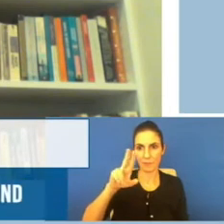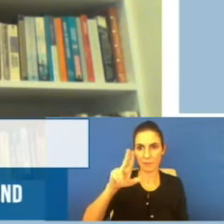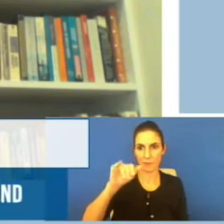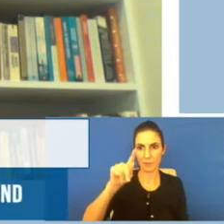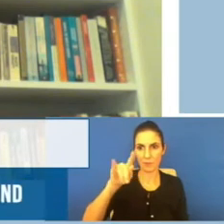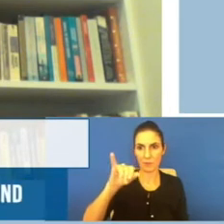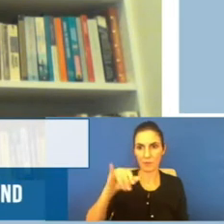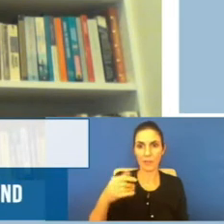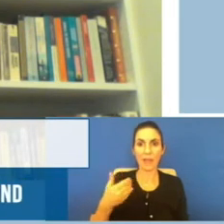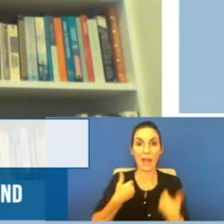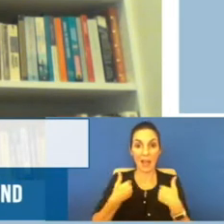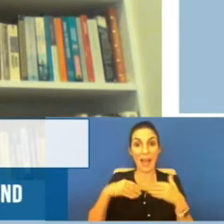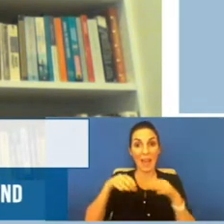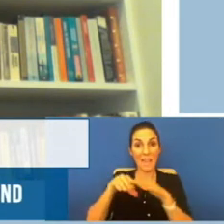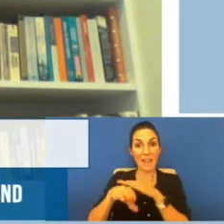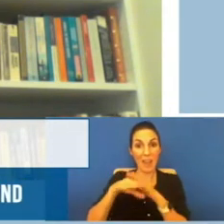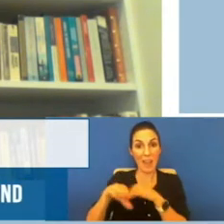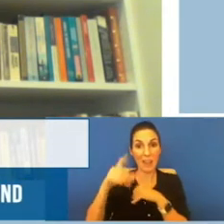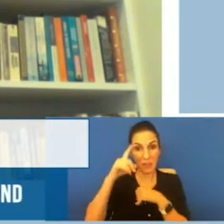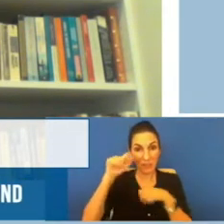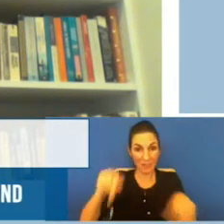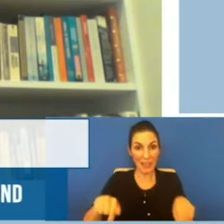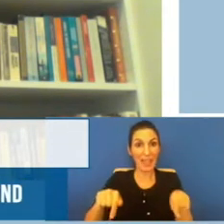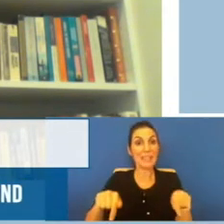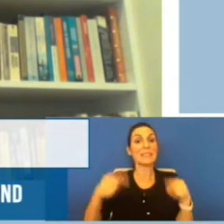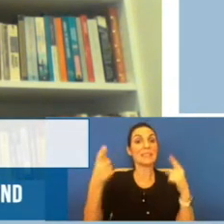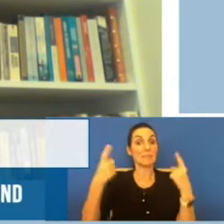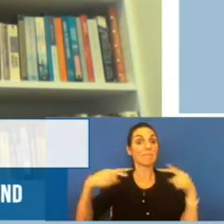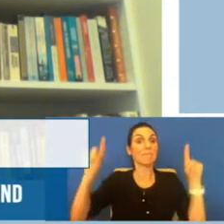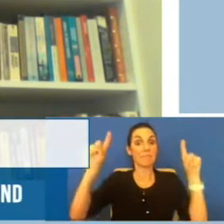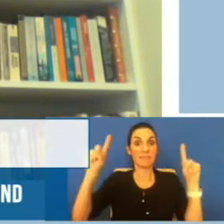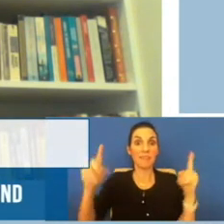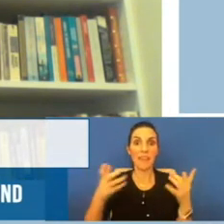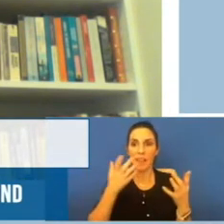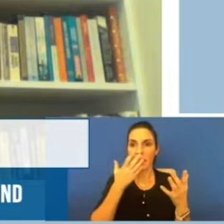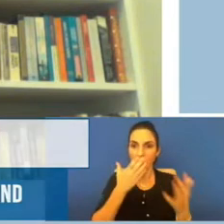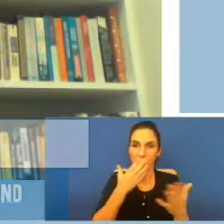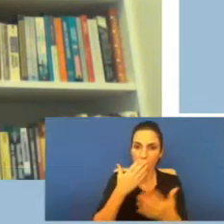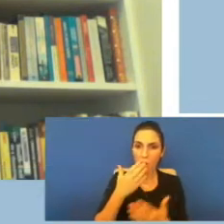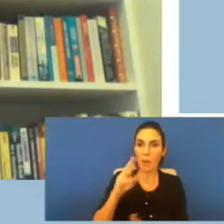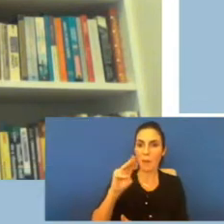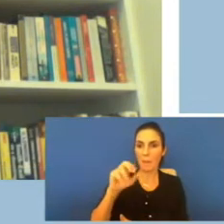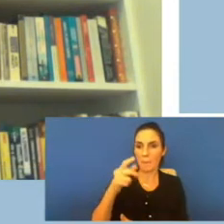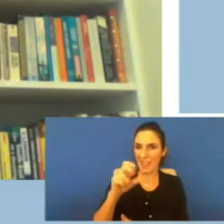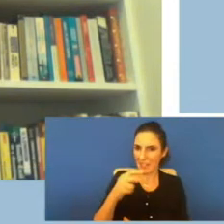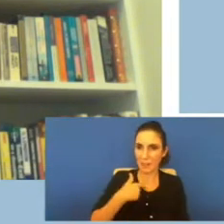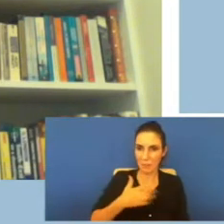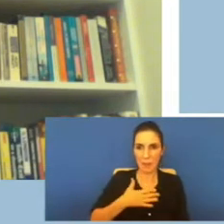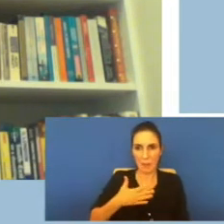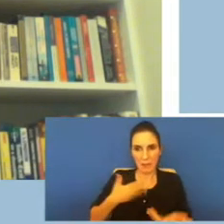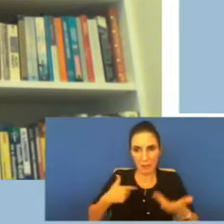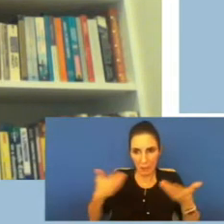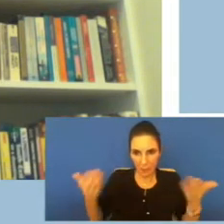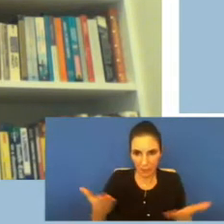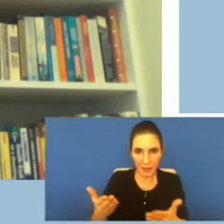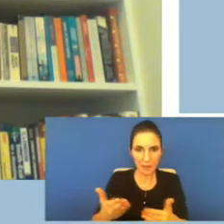to the platform, so thank you. Megan, it's such a pleasure to be here with you and Aisha, Shireen,